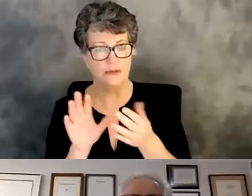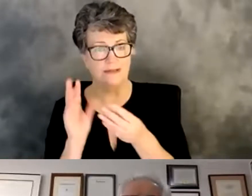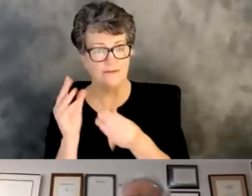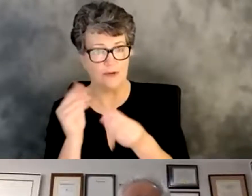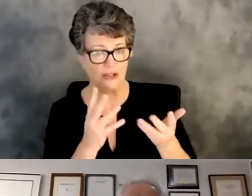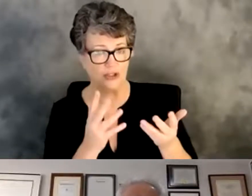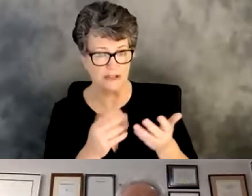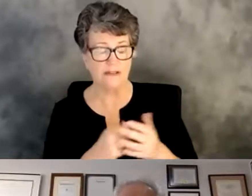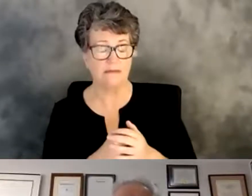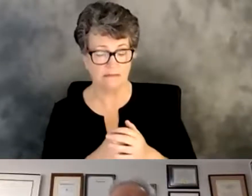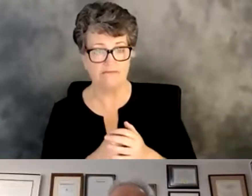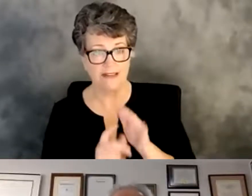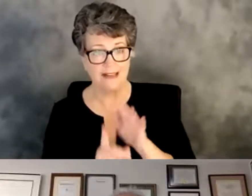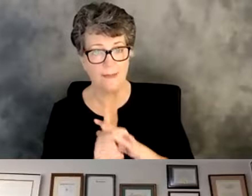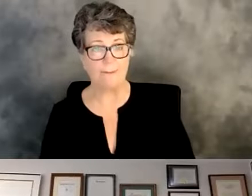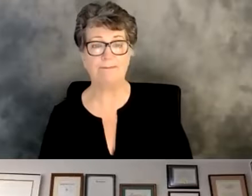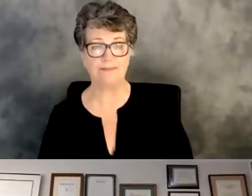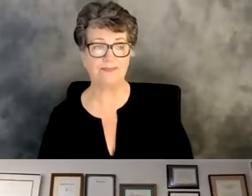they come about.